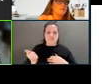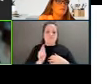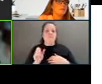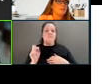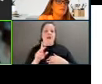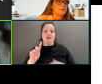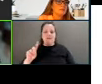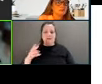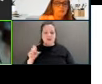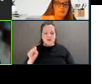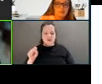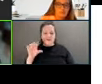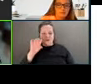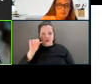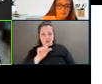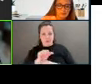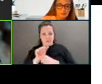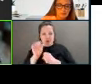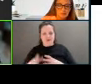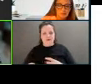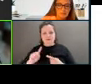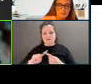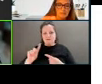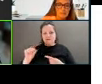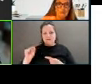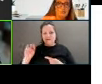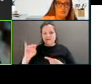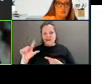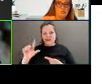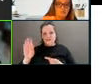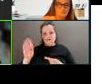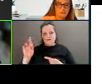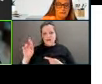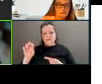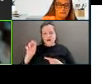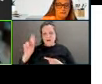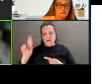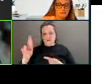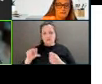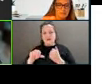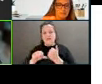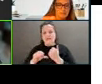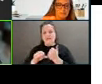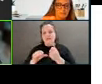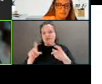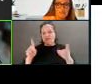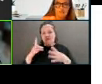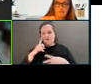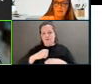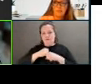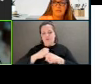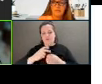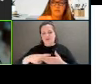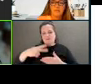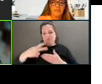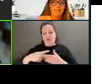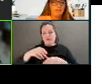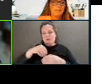Homeland Security. I'm going to welcome Daniel Abreu. He's the Deputy Associate Director for Security Programs in the Infrastructure Security